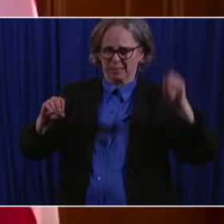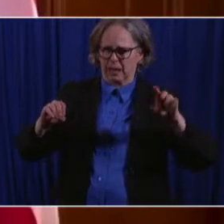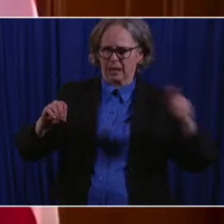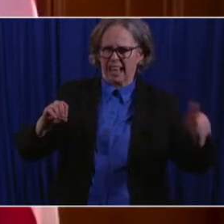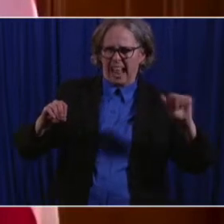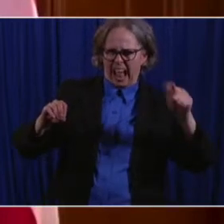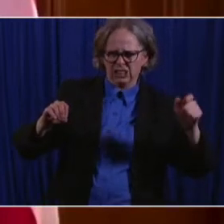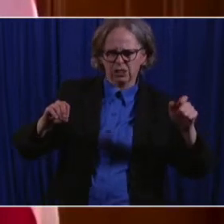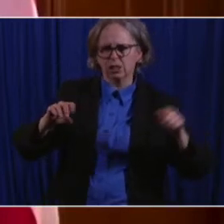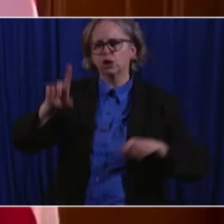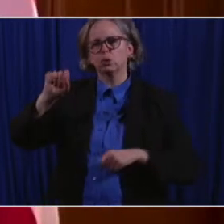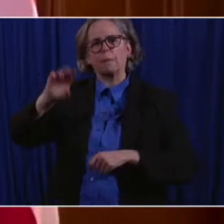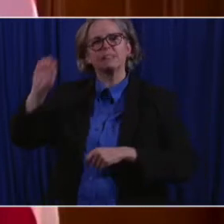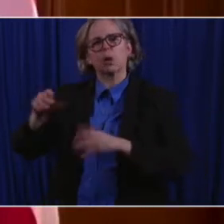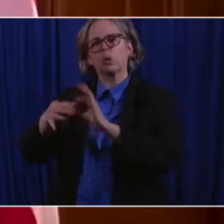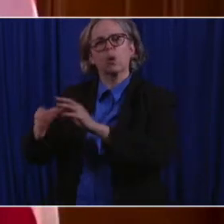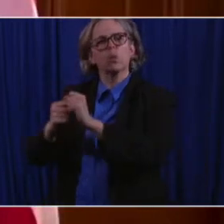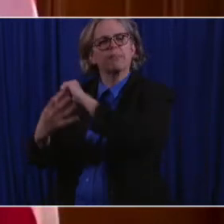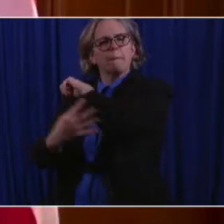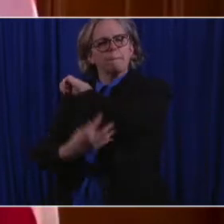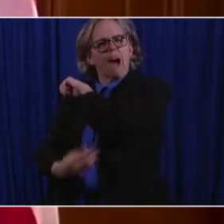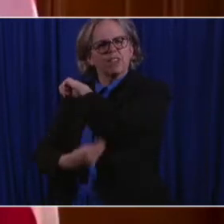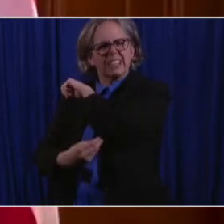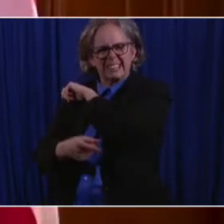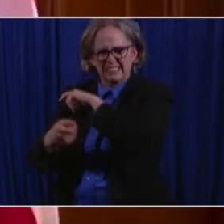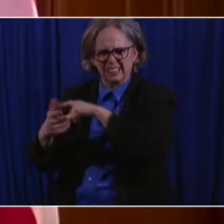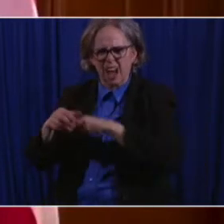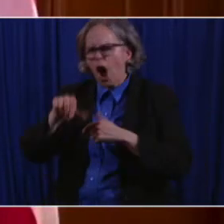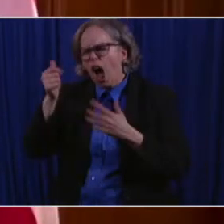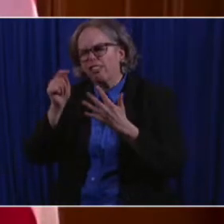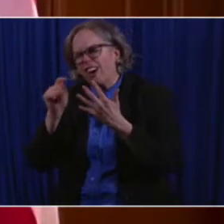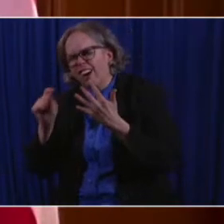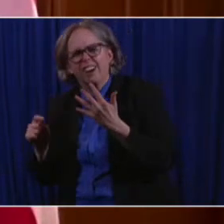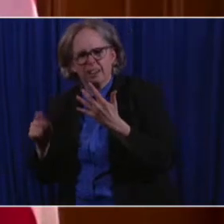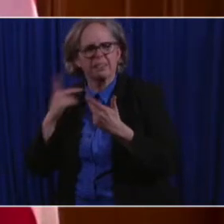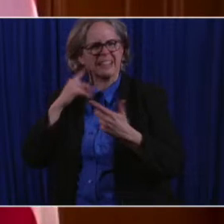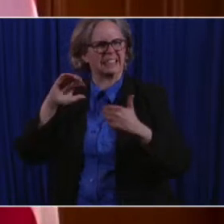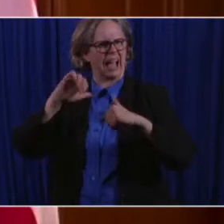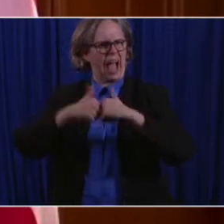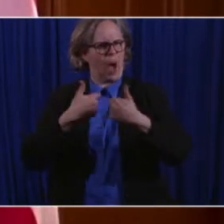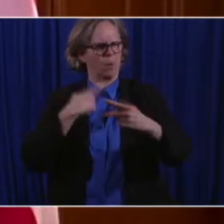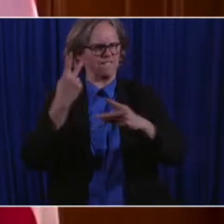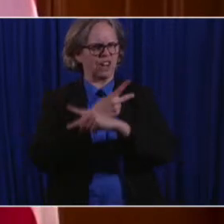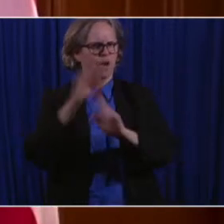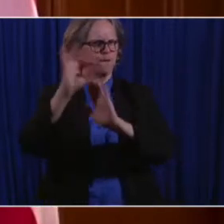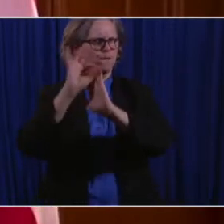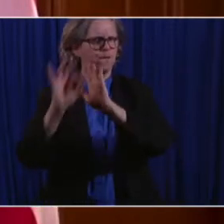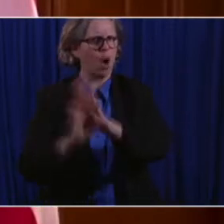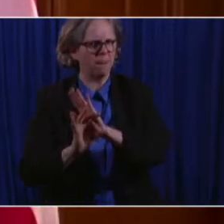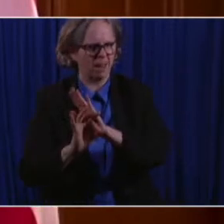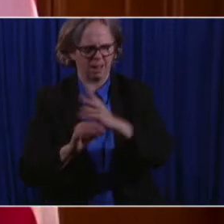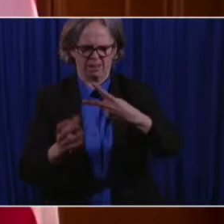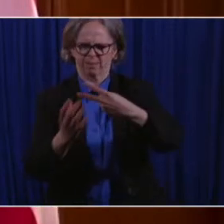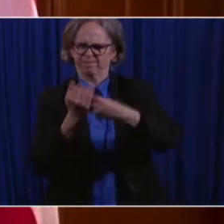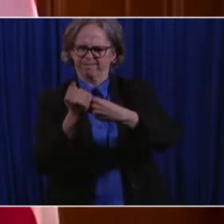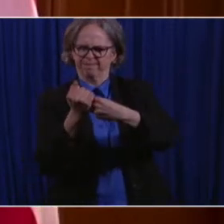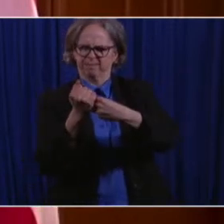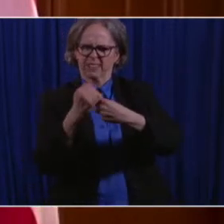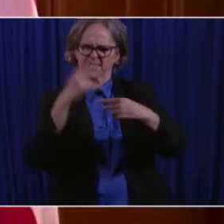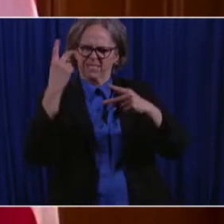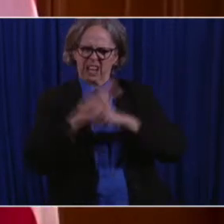with poverty and a few other things. So that's how we've been distributing it.